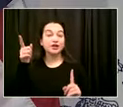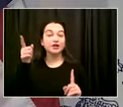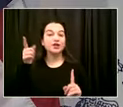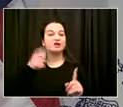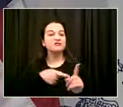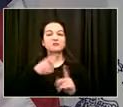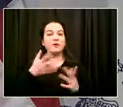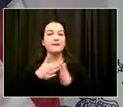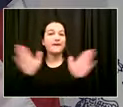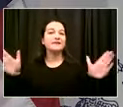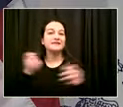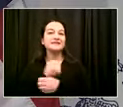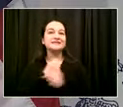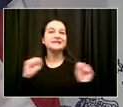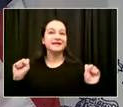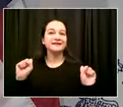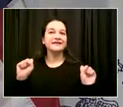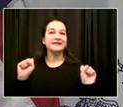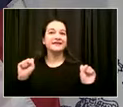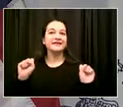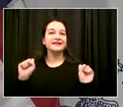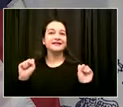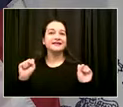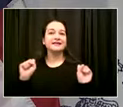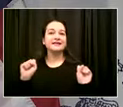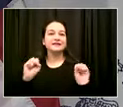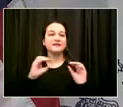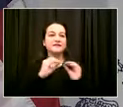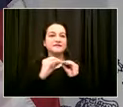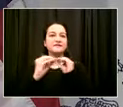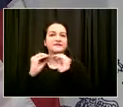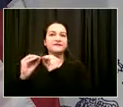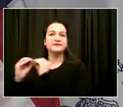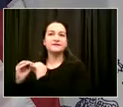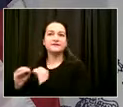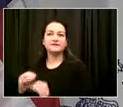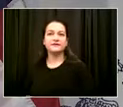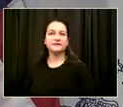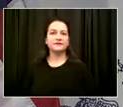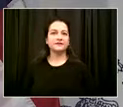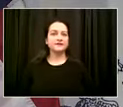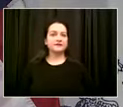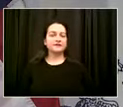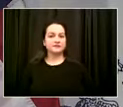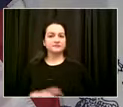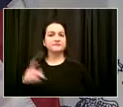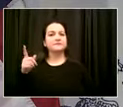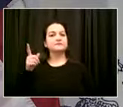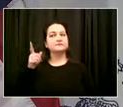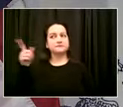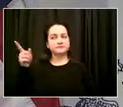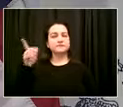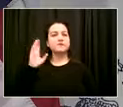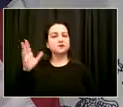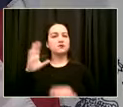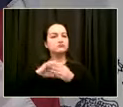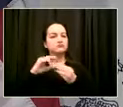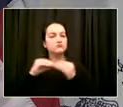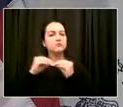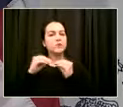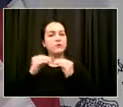He said that out loud, and then he's publicly mused over a list of city problems such as murders and shootings and homelessness